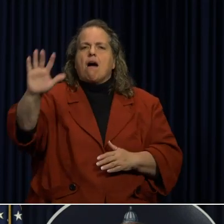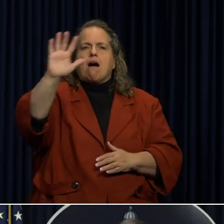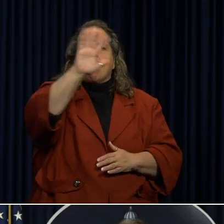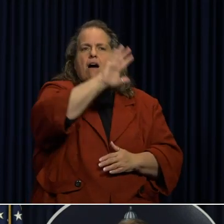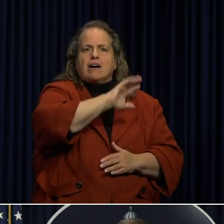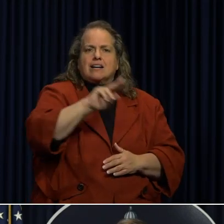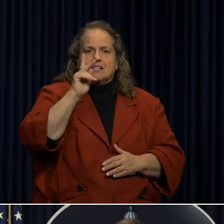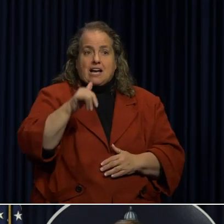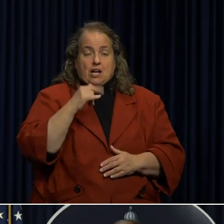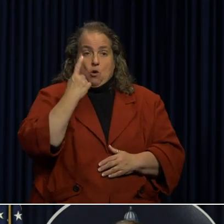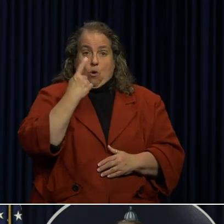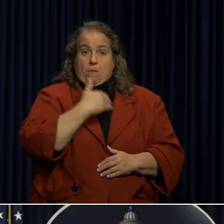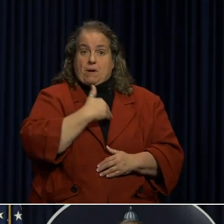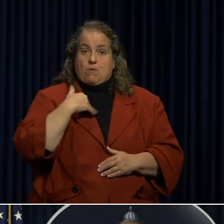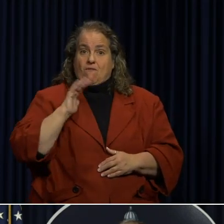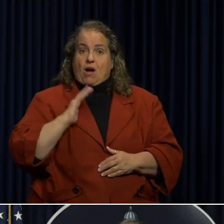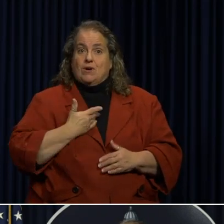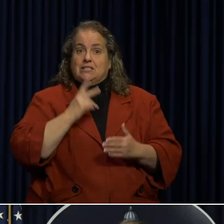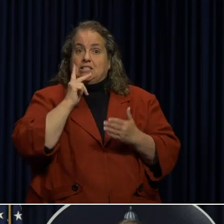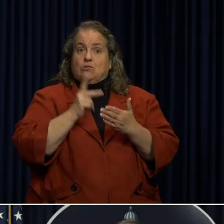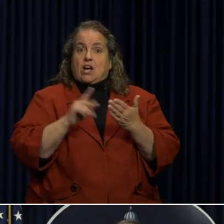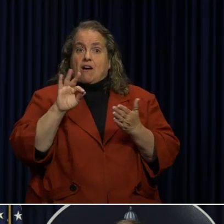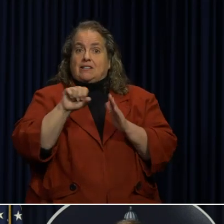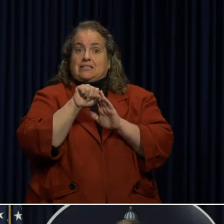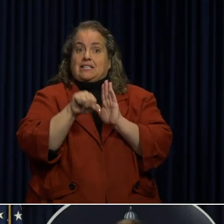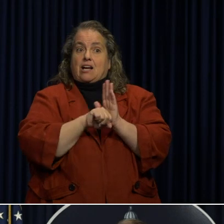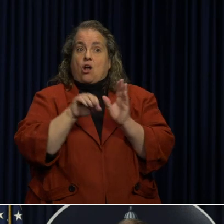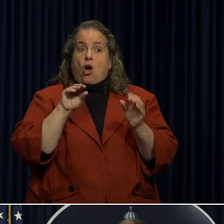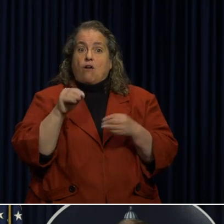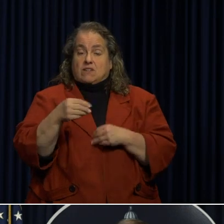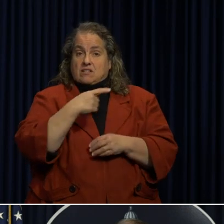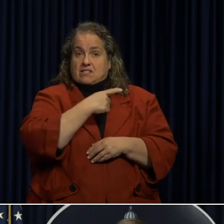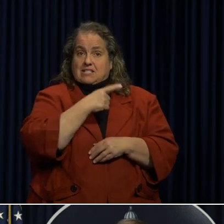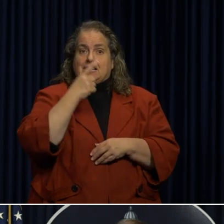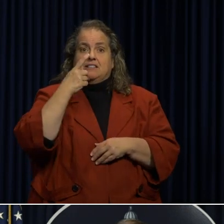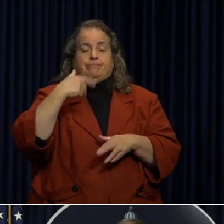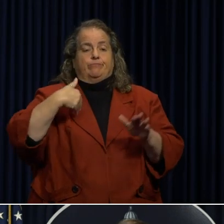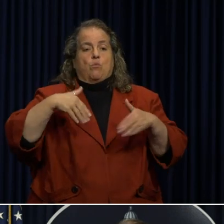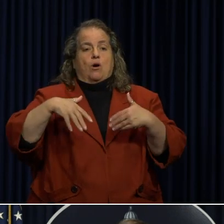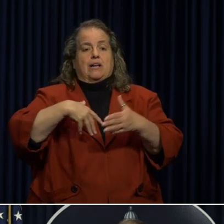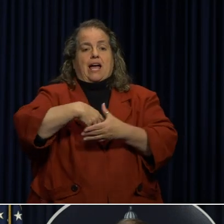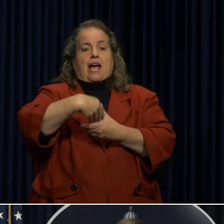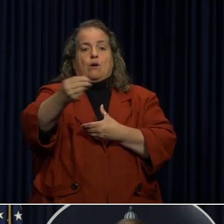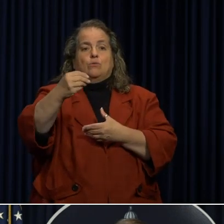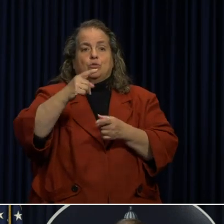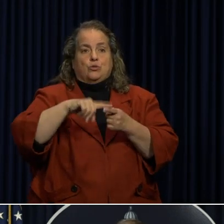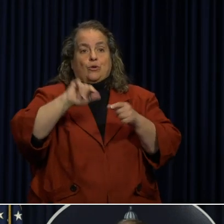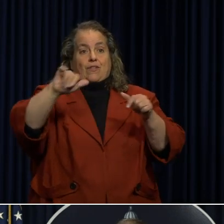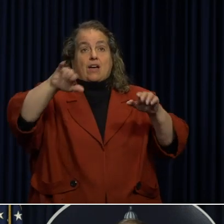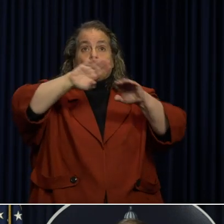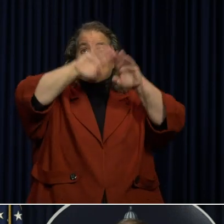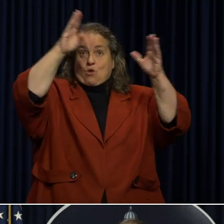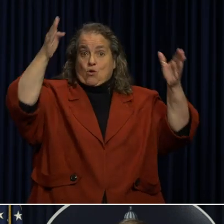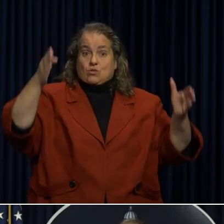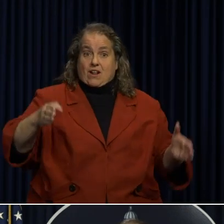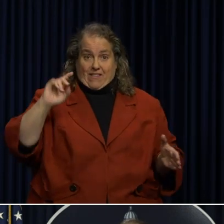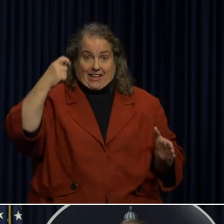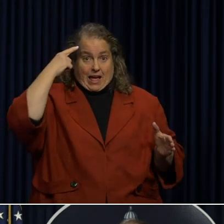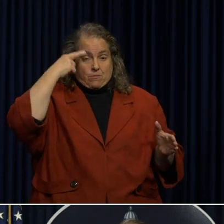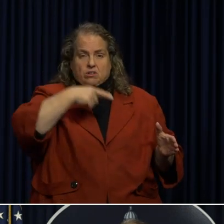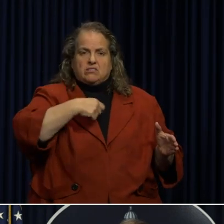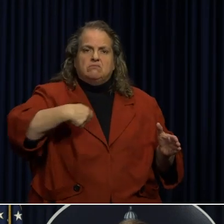our Secretary of State's office, the day after we called for it, walked out to the rotunda and started ringing every single